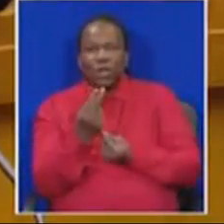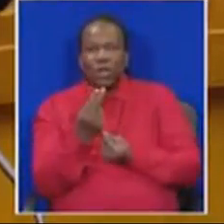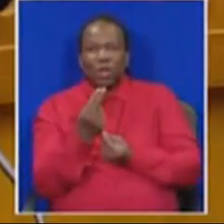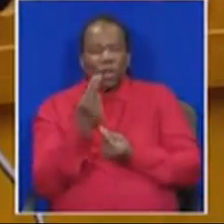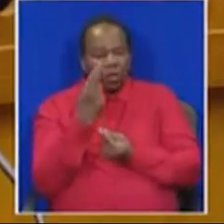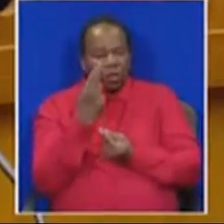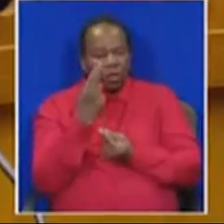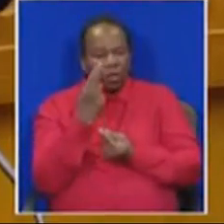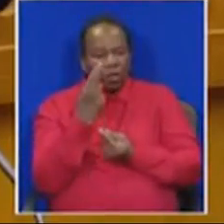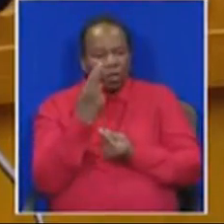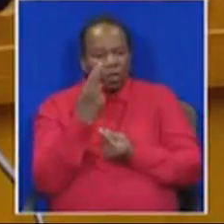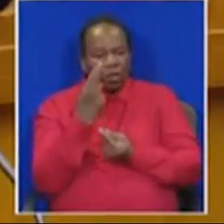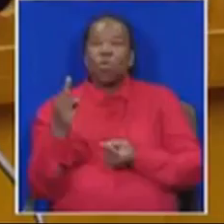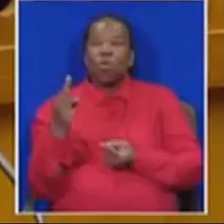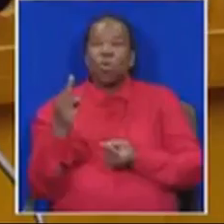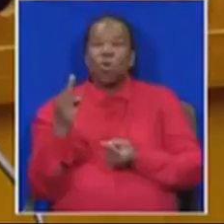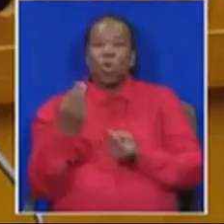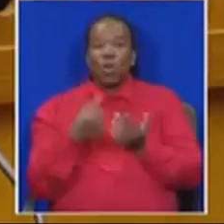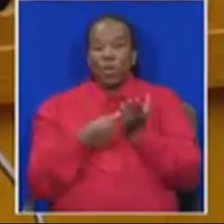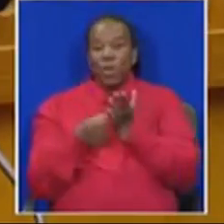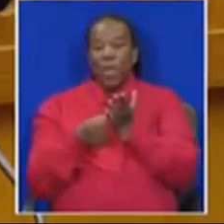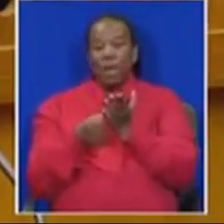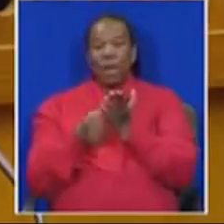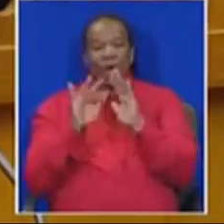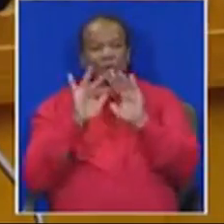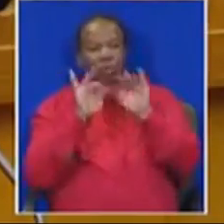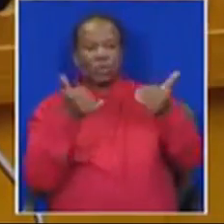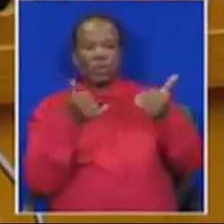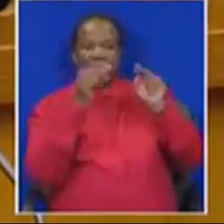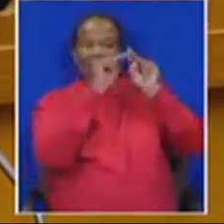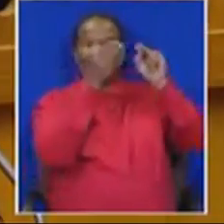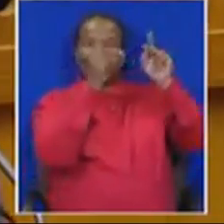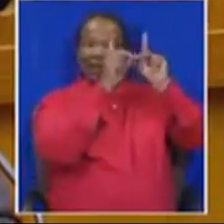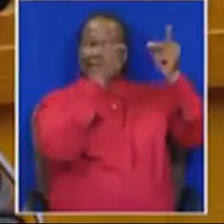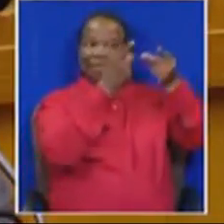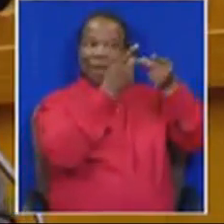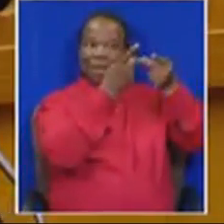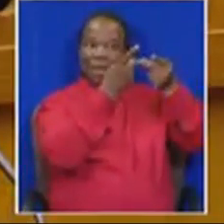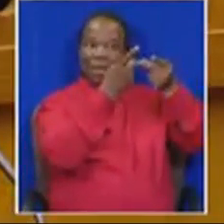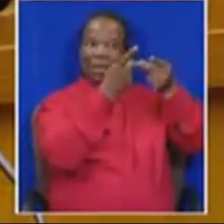the number, and the size of national government departments.